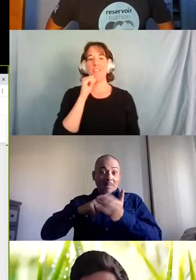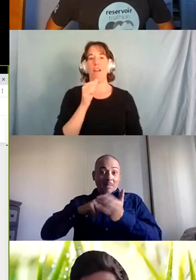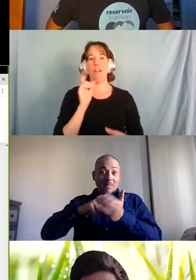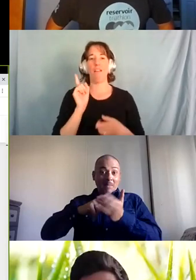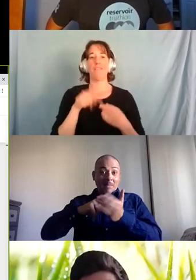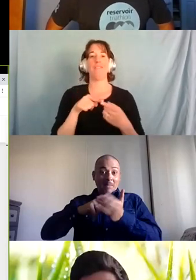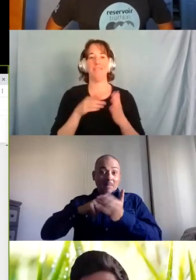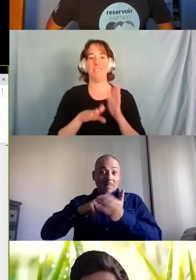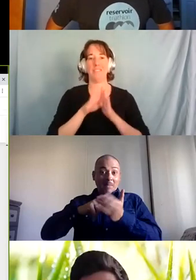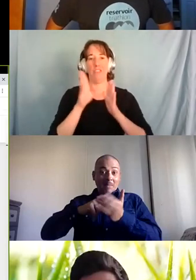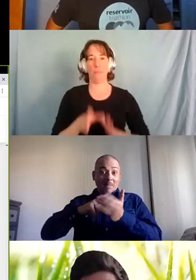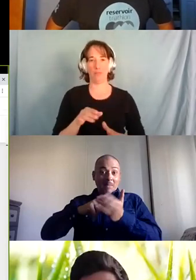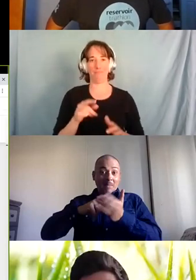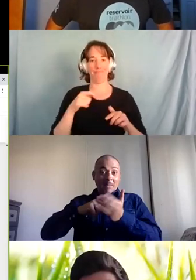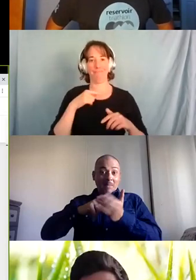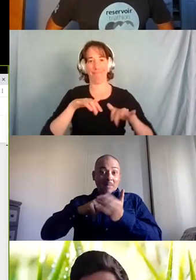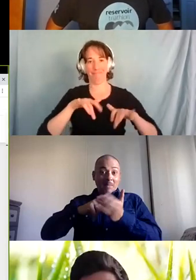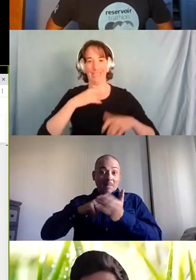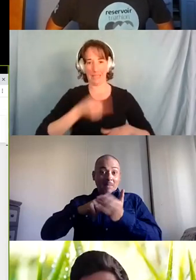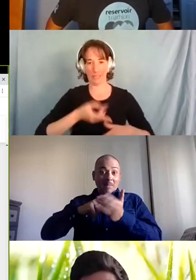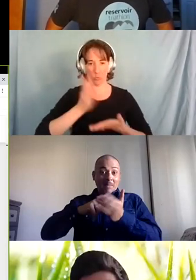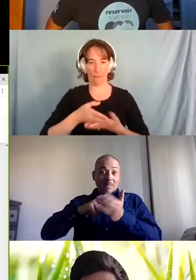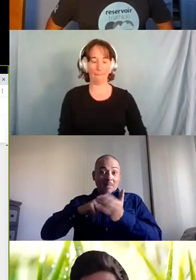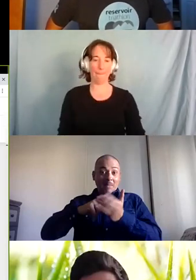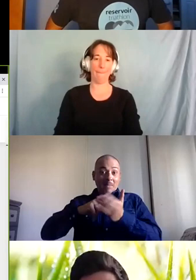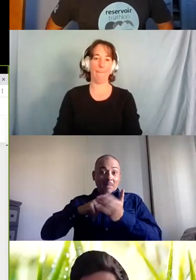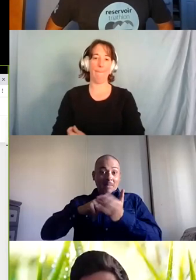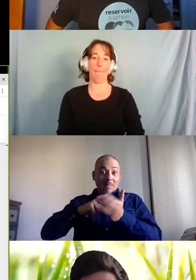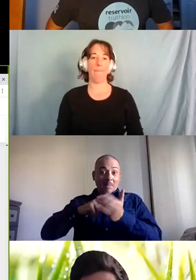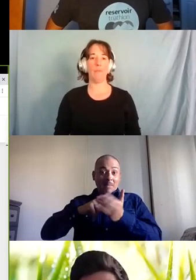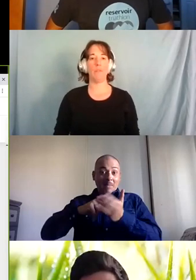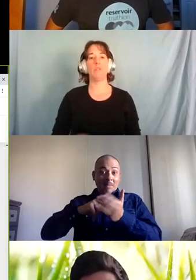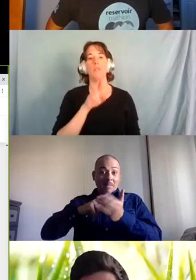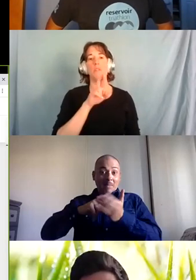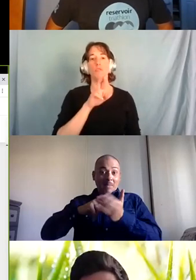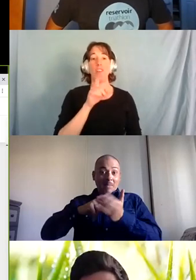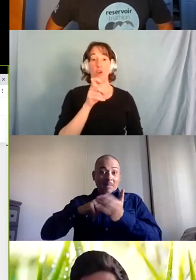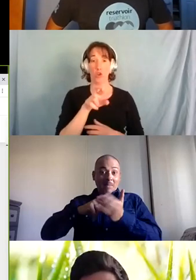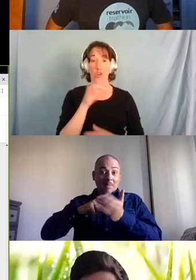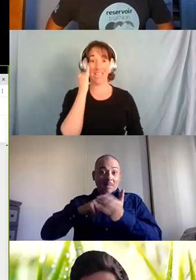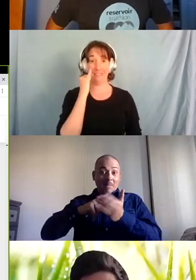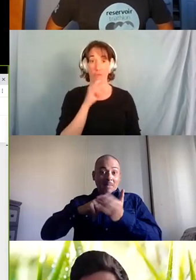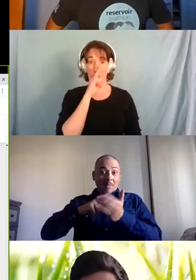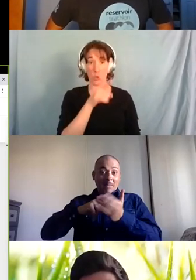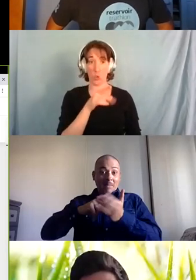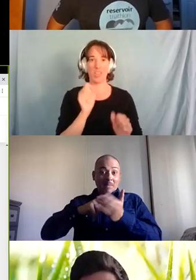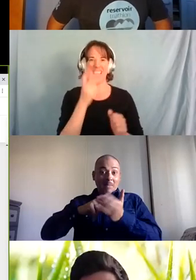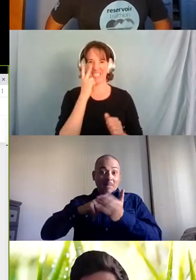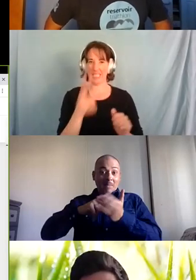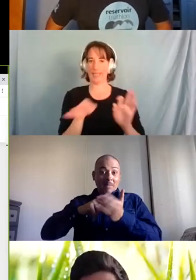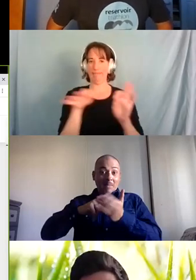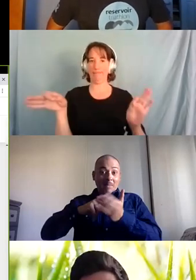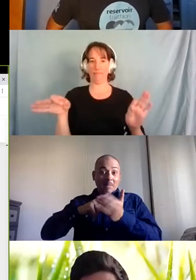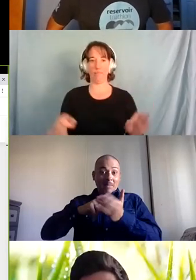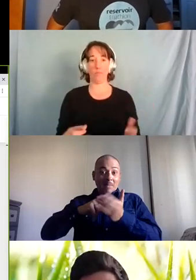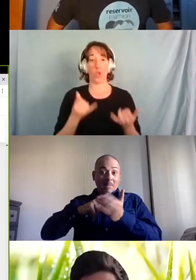it stop, I guess. The render is if the render is true, you can see it. And then the current X,